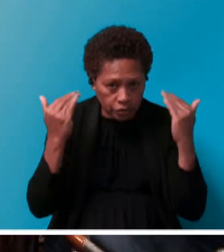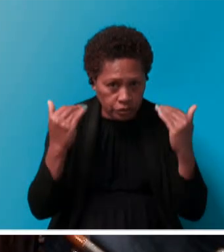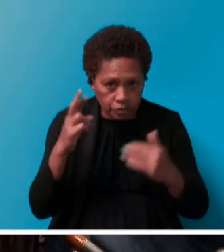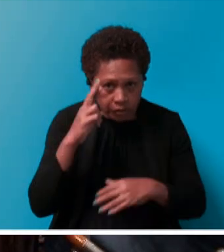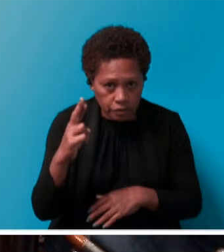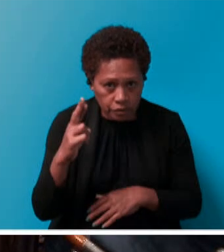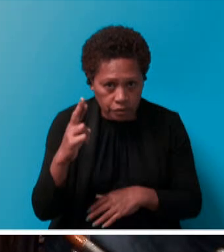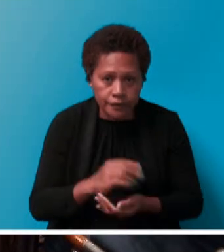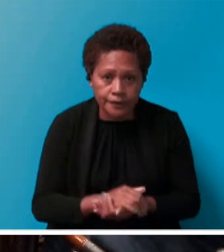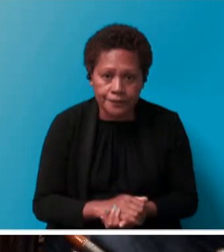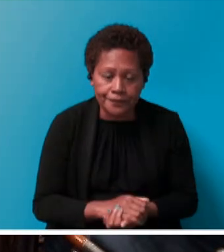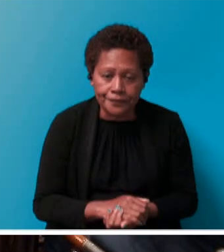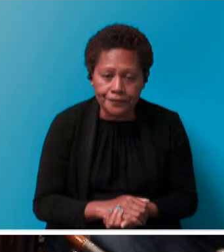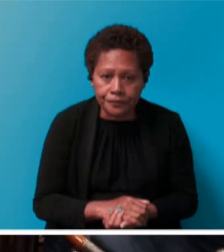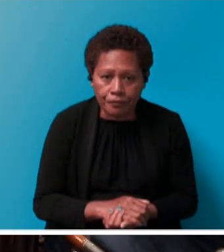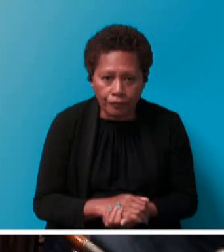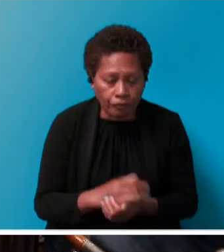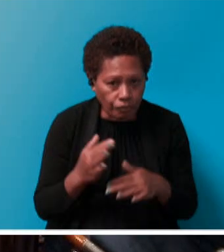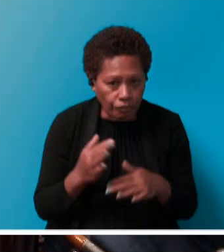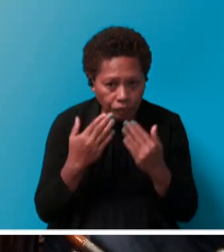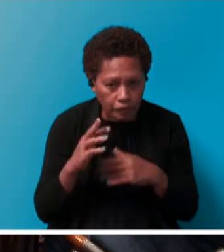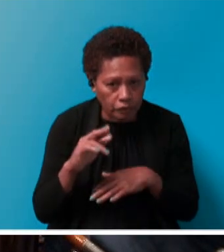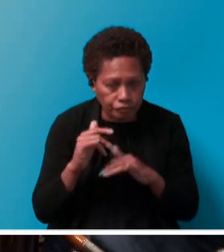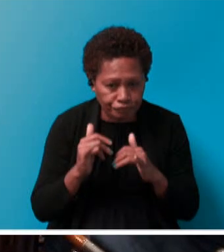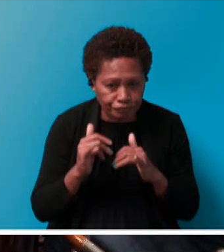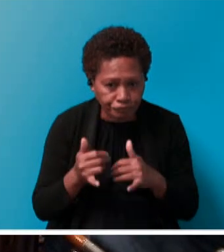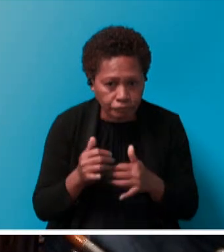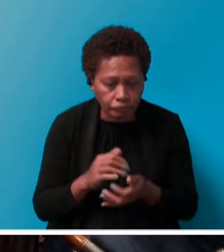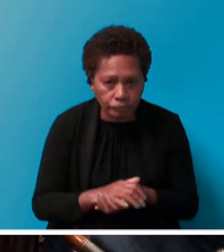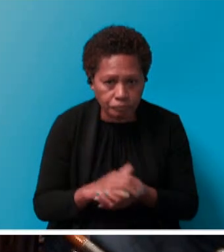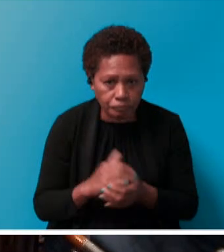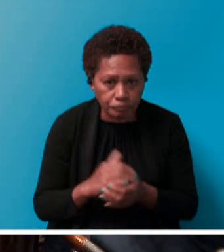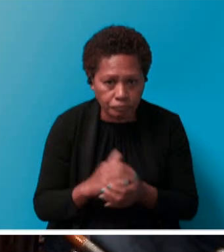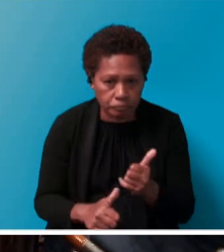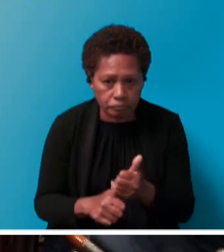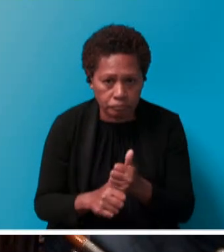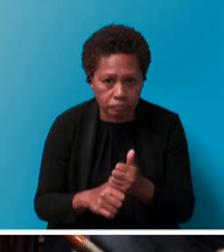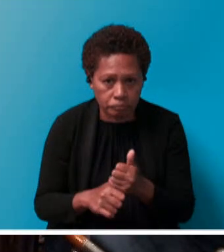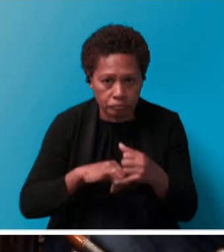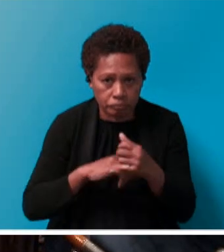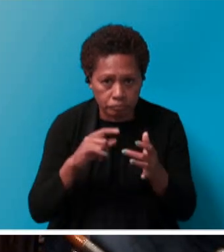I thank the Minister for Justice and Acting Attorney, the Honorable Siromi Turaga, for his statement.